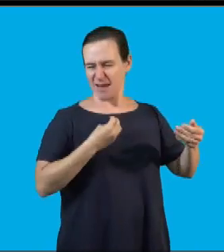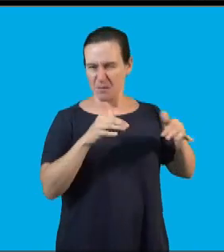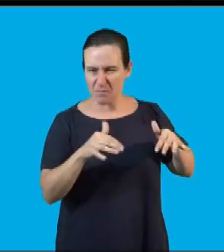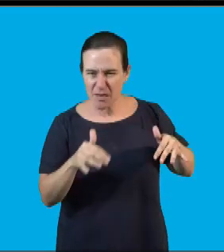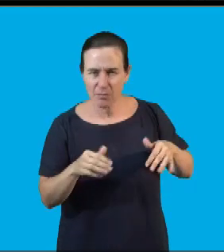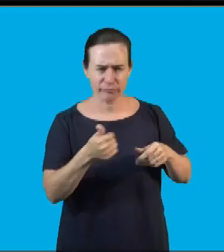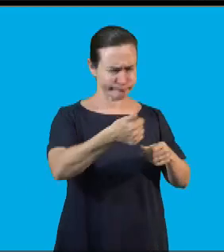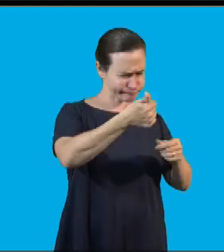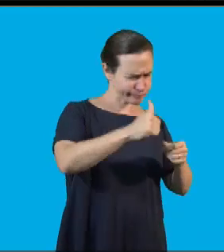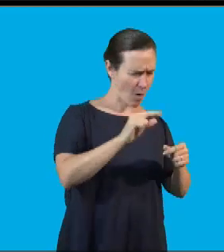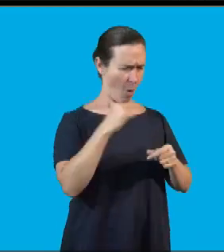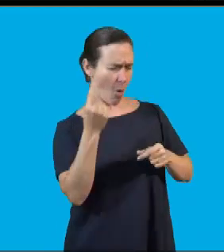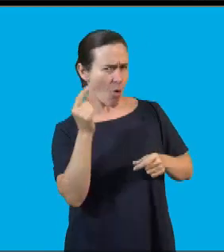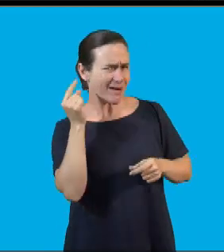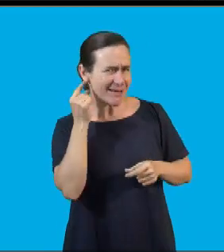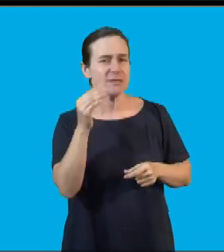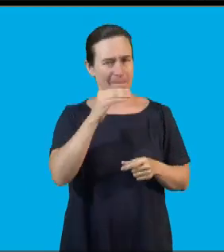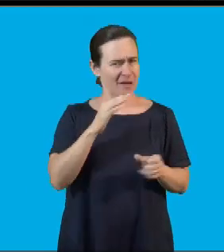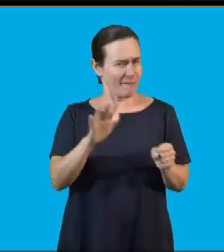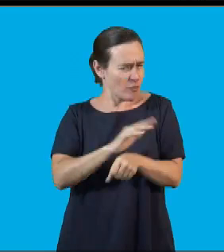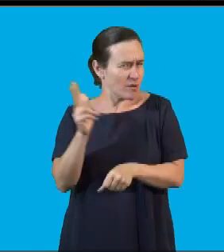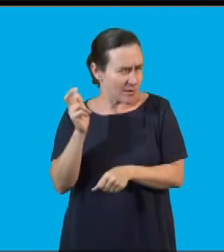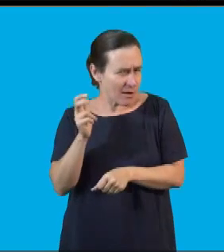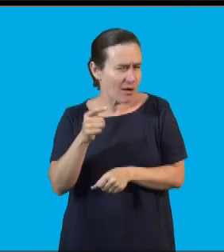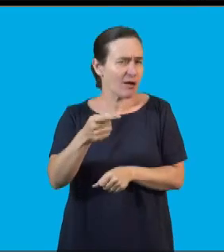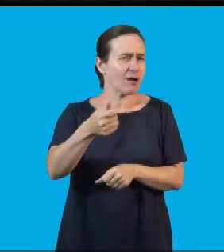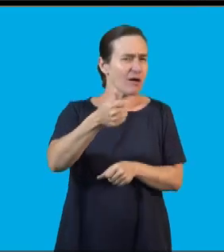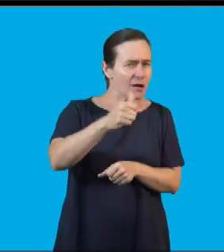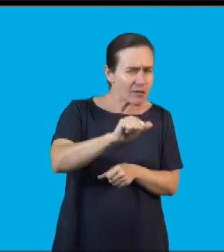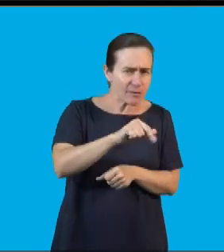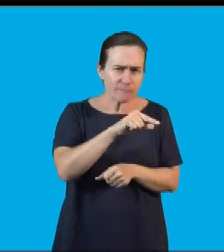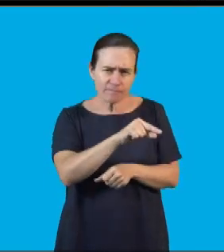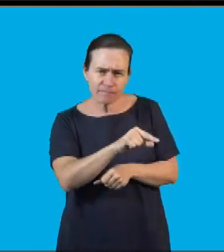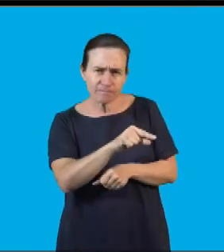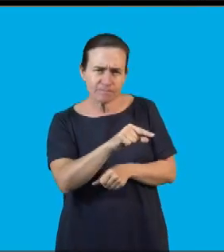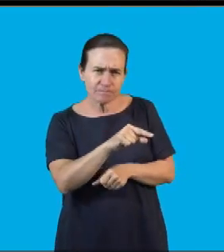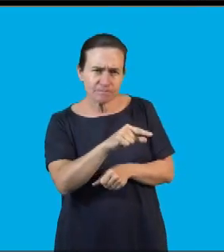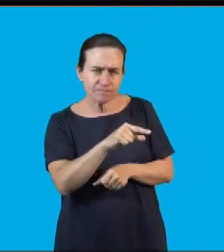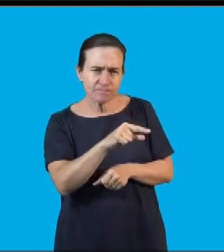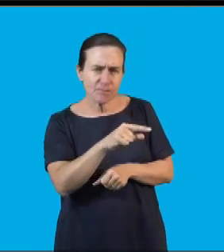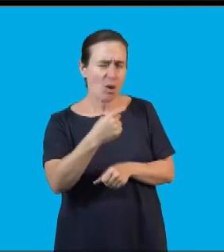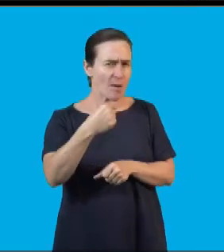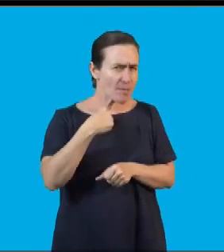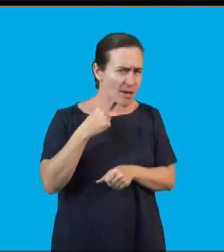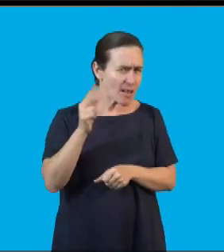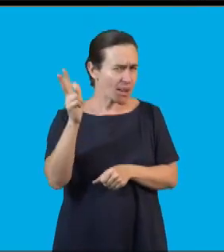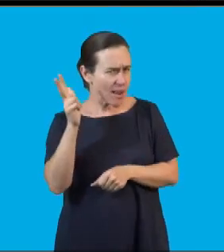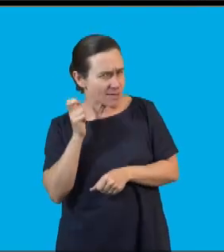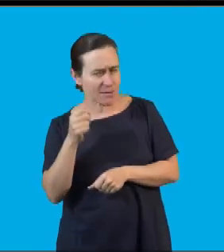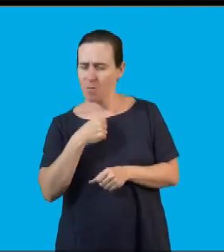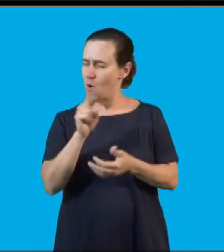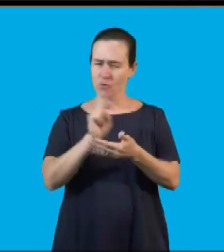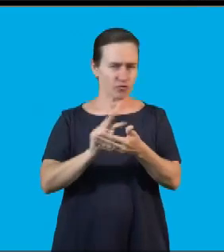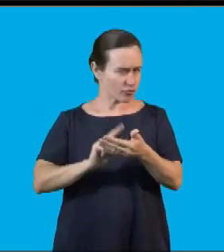particular seem to be all ears. And then if I go down a little bit, the consensus was actually